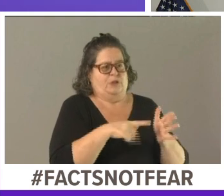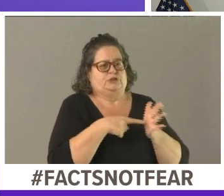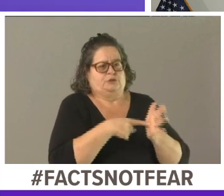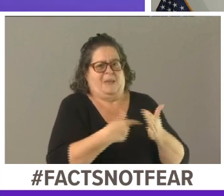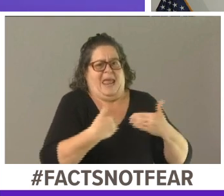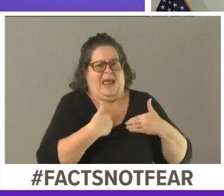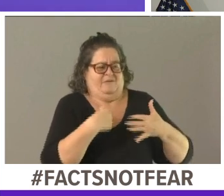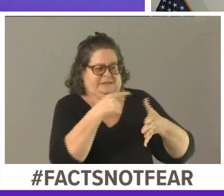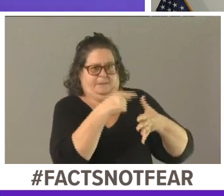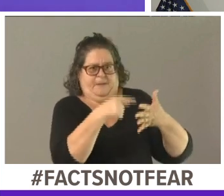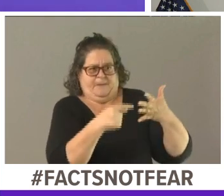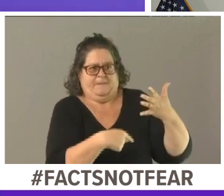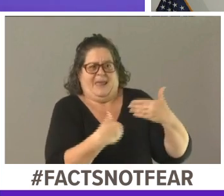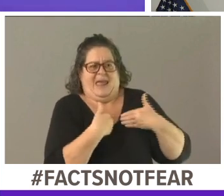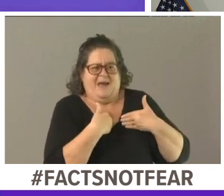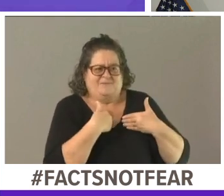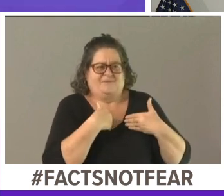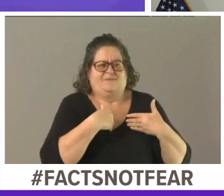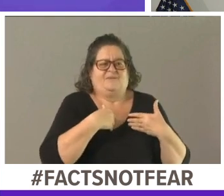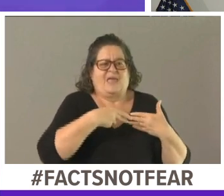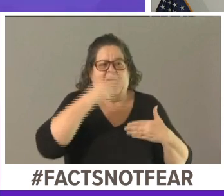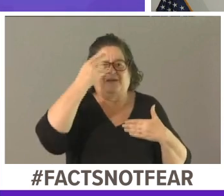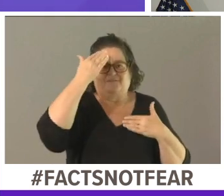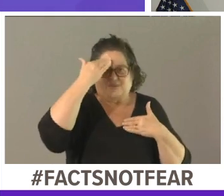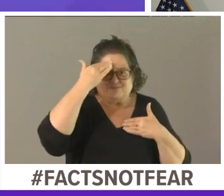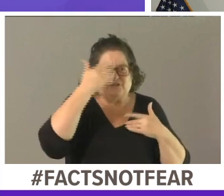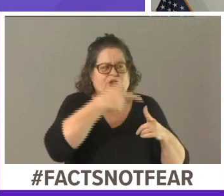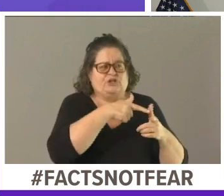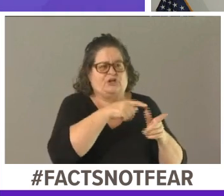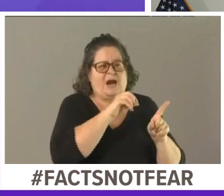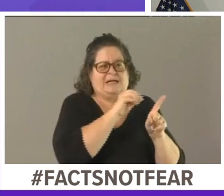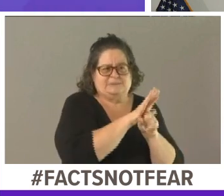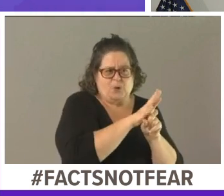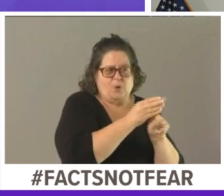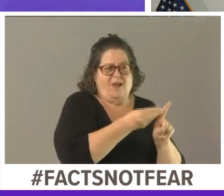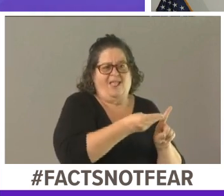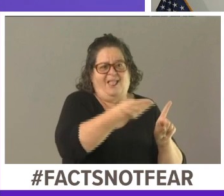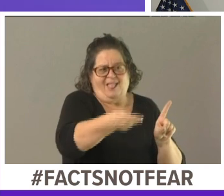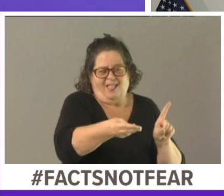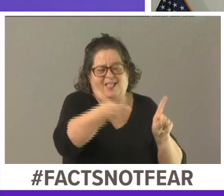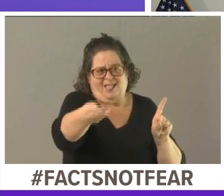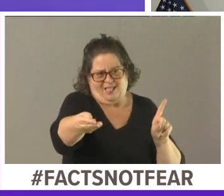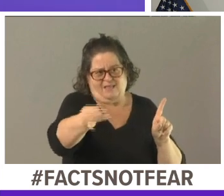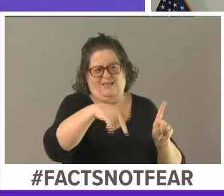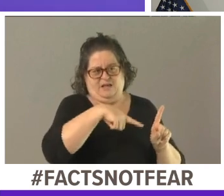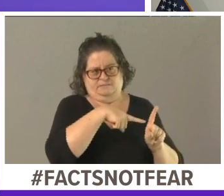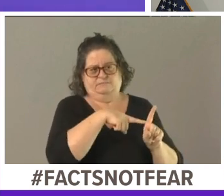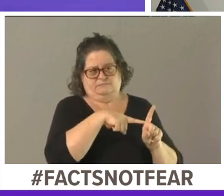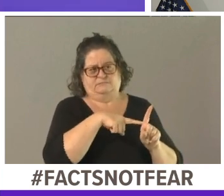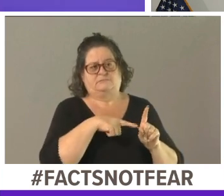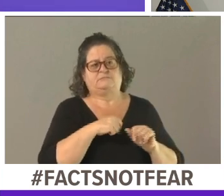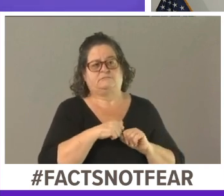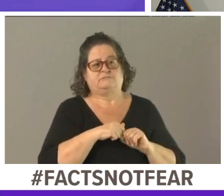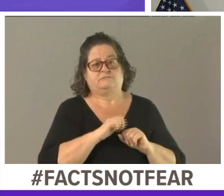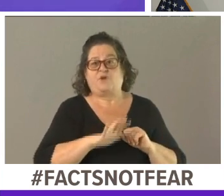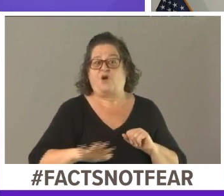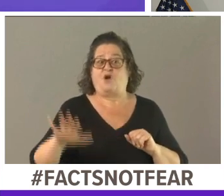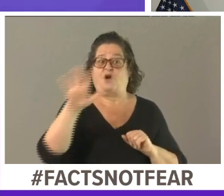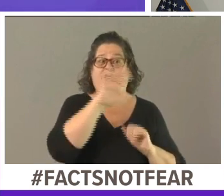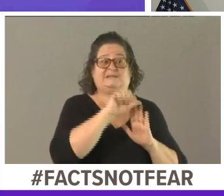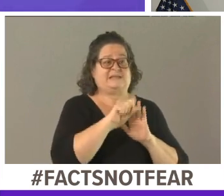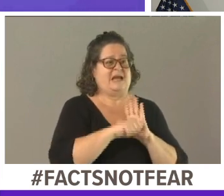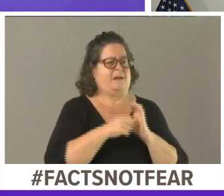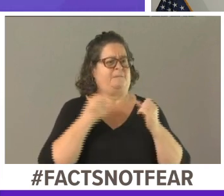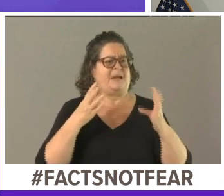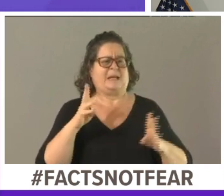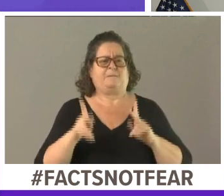been exposed to COVID-19. Now, there is a great demand for many people across the state who